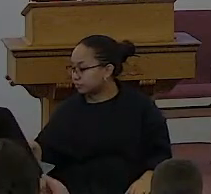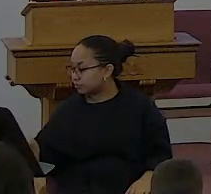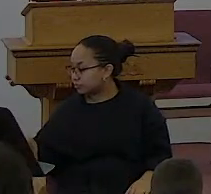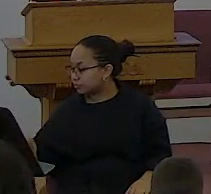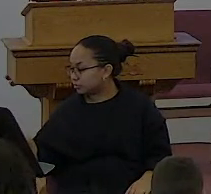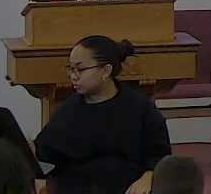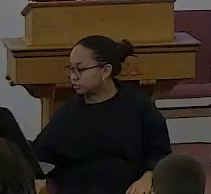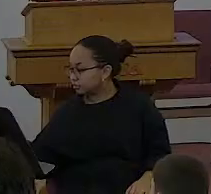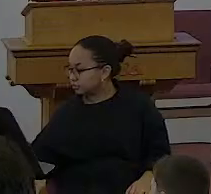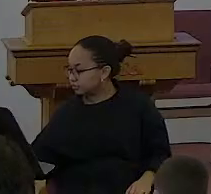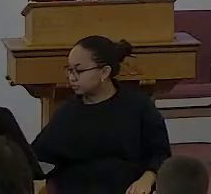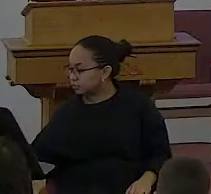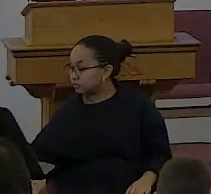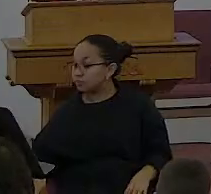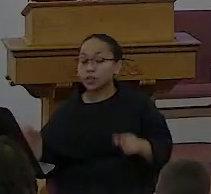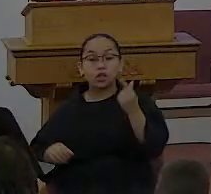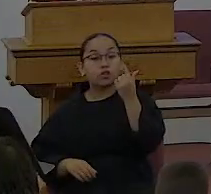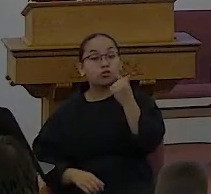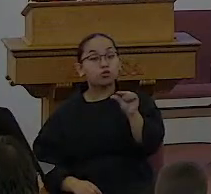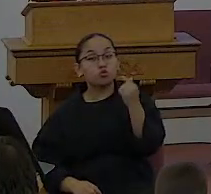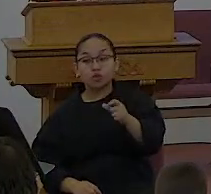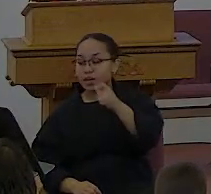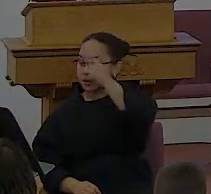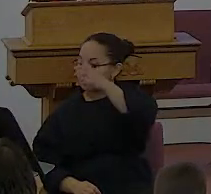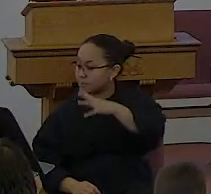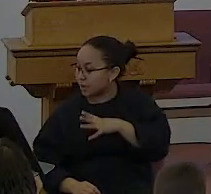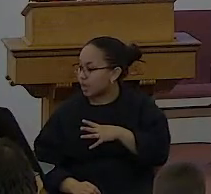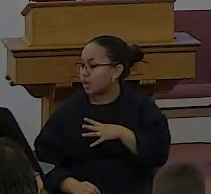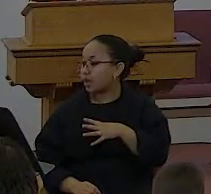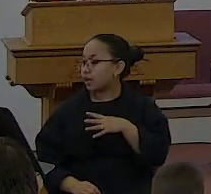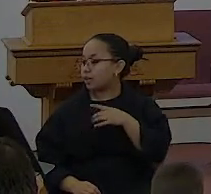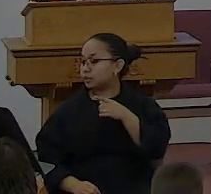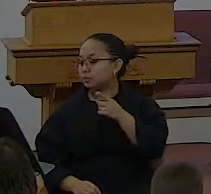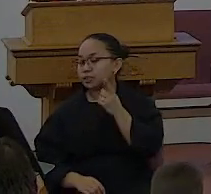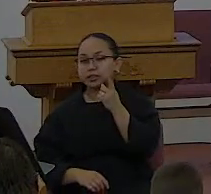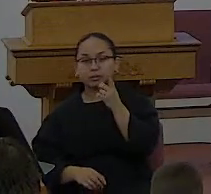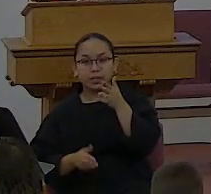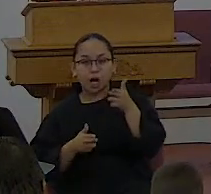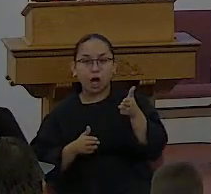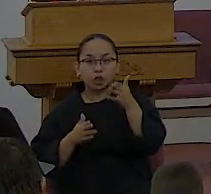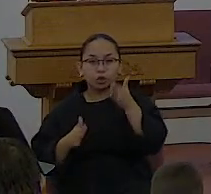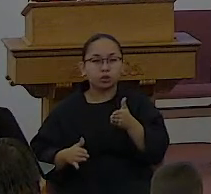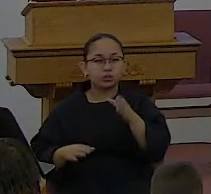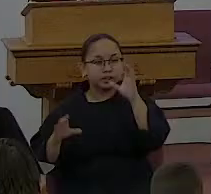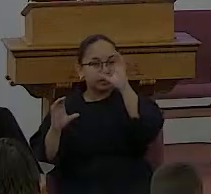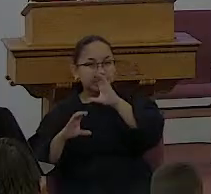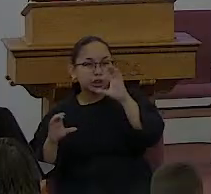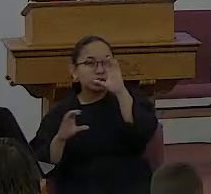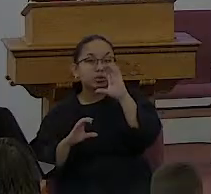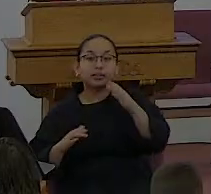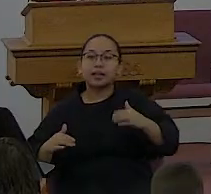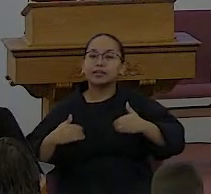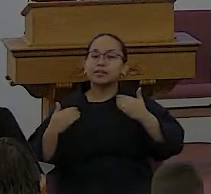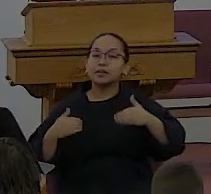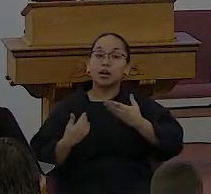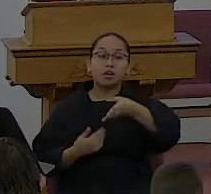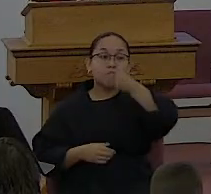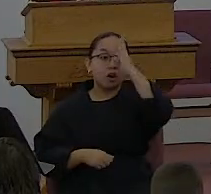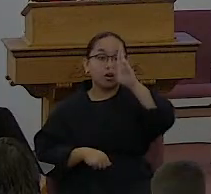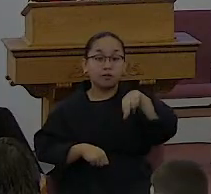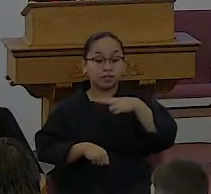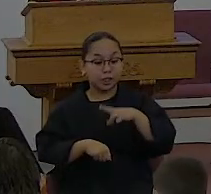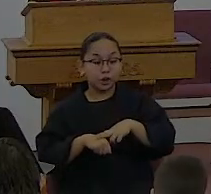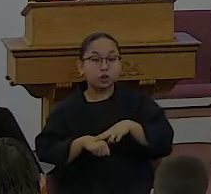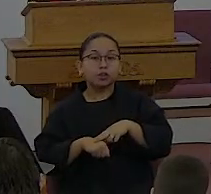hunters, of seekers and finders, protector of the forest, master of the hunt, and the young god of nature, is often